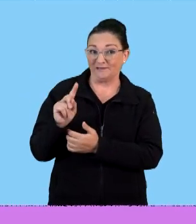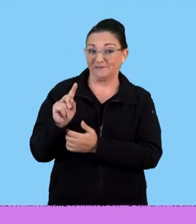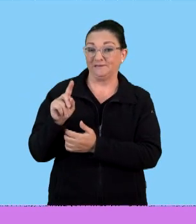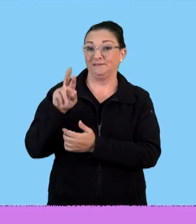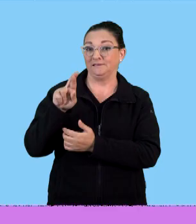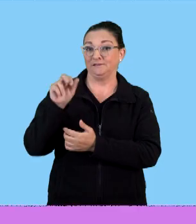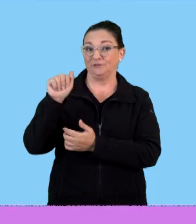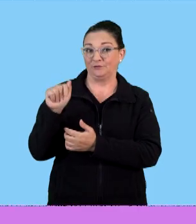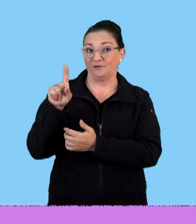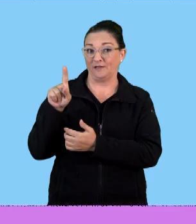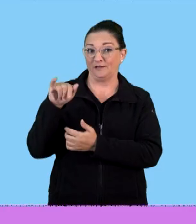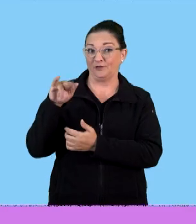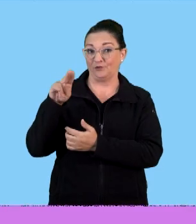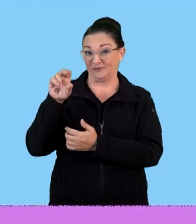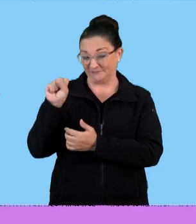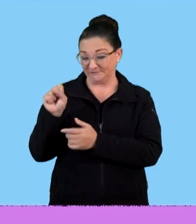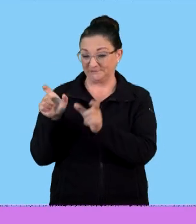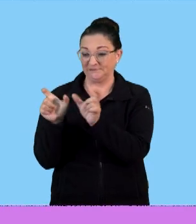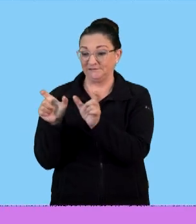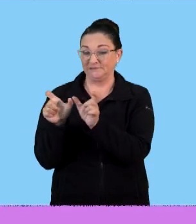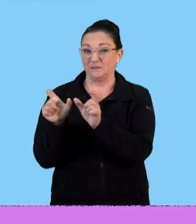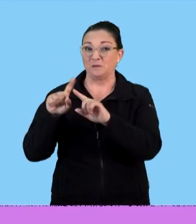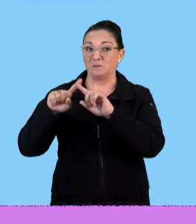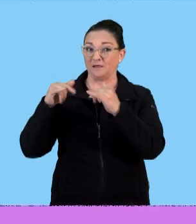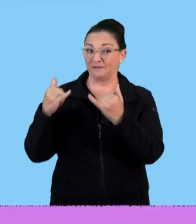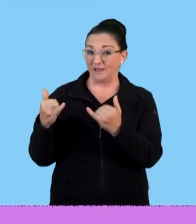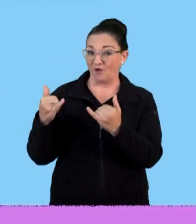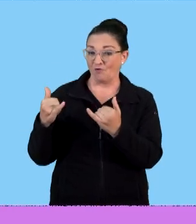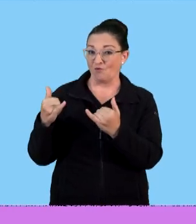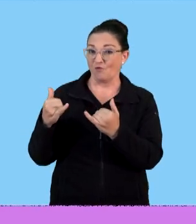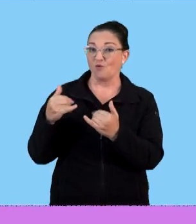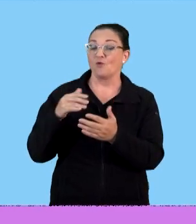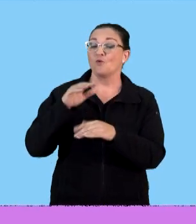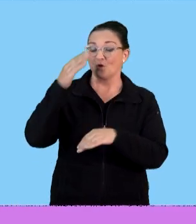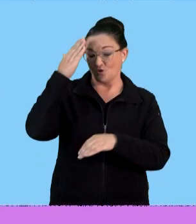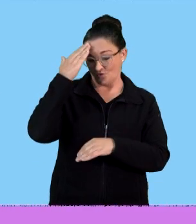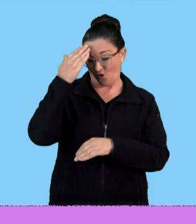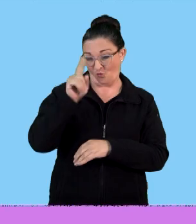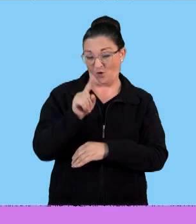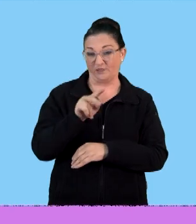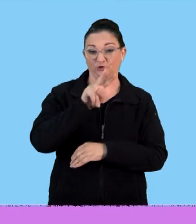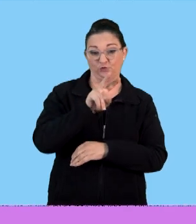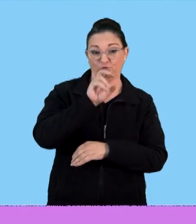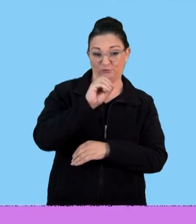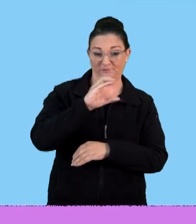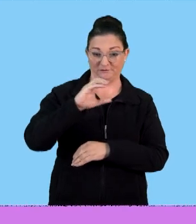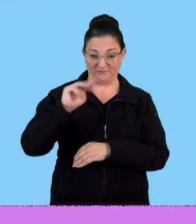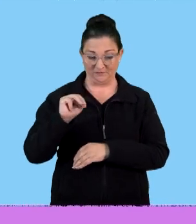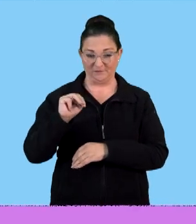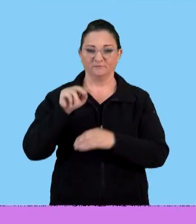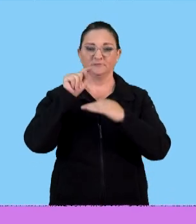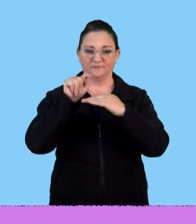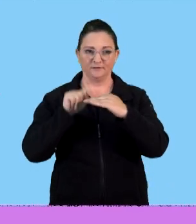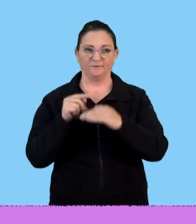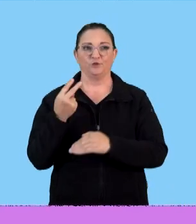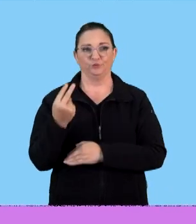your diameter, and that's 20 centimeters, right? We know then we'll take 20 centimeters